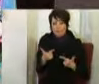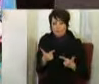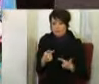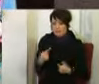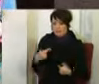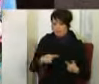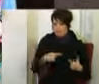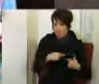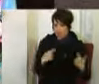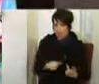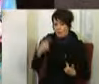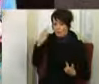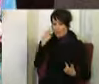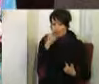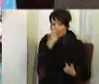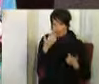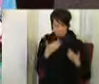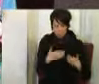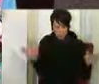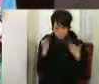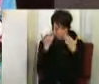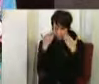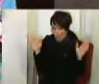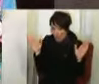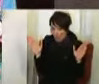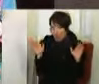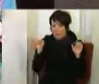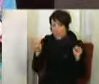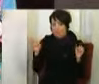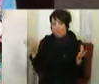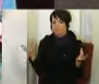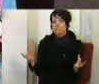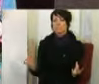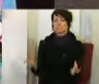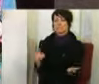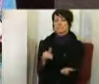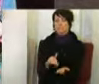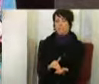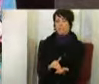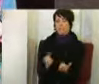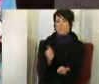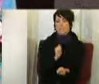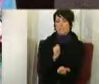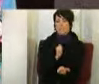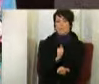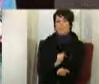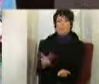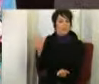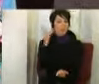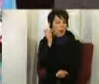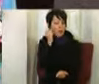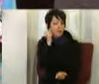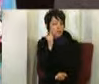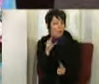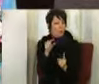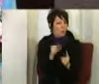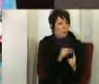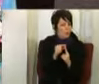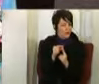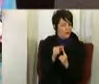of worship, as we center ourselves so that we might hear you and receive this word that would transform our lives